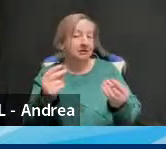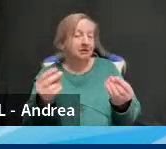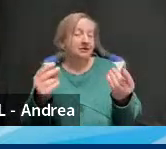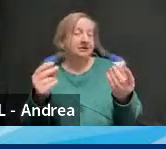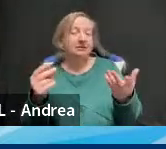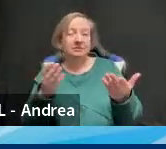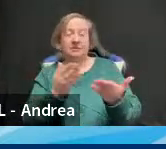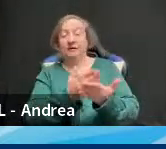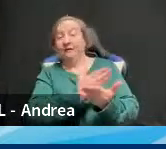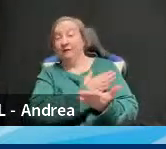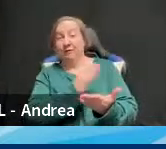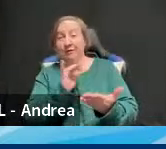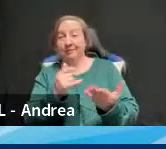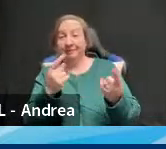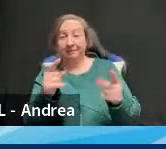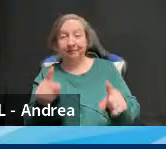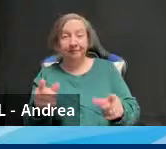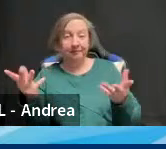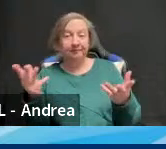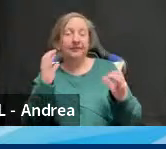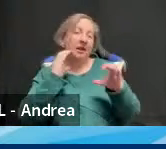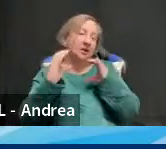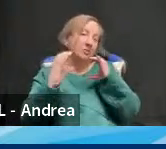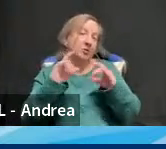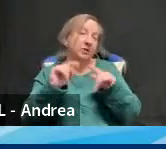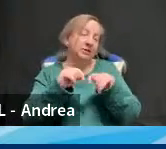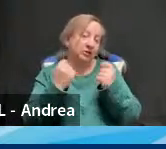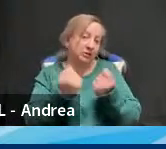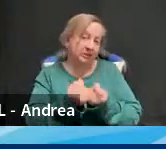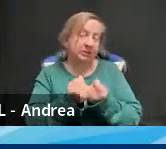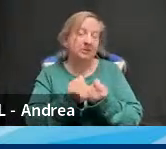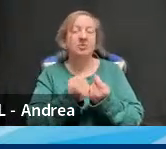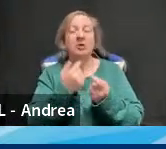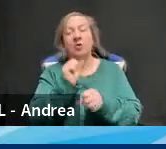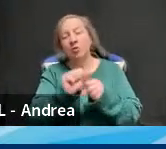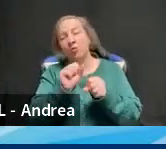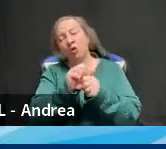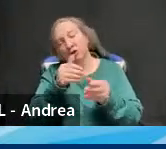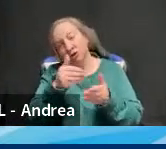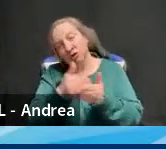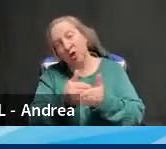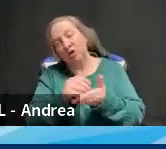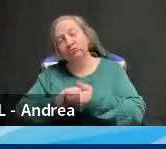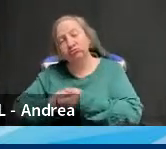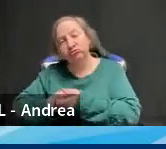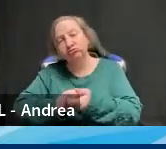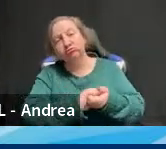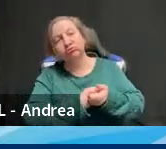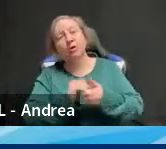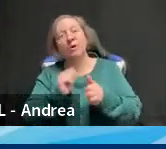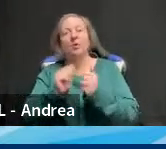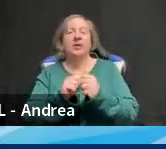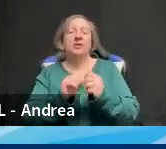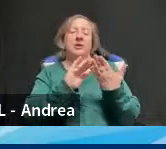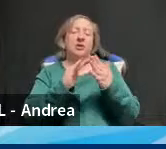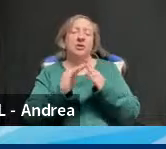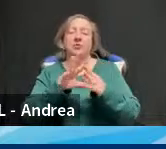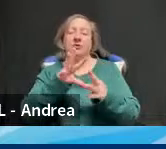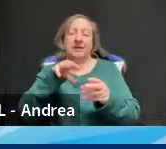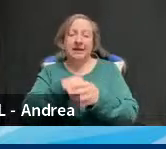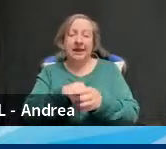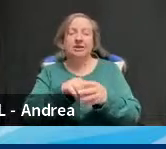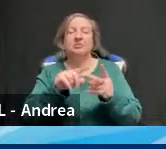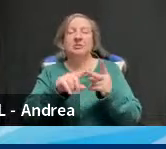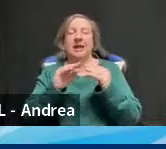up to it. Our communications team works really closely and collaborates deeply with our community engagement and